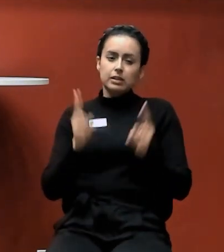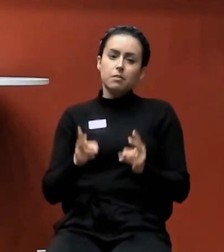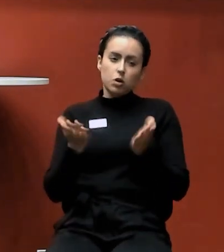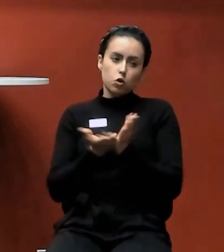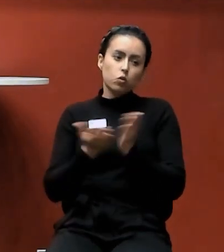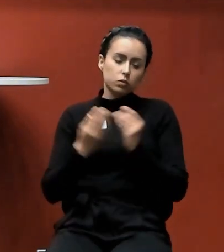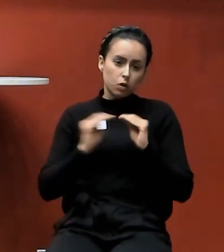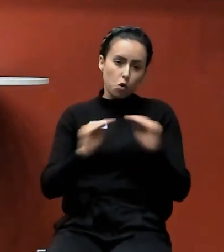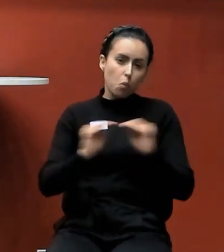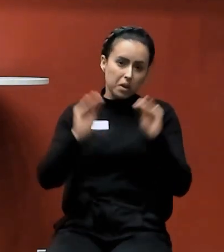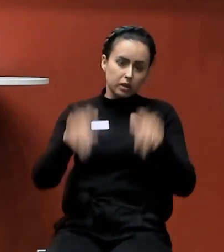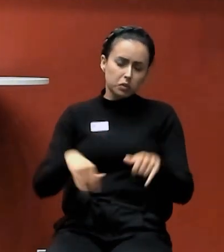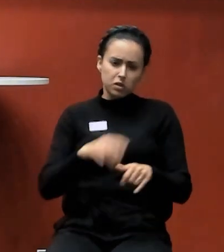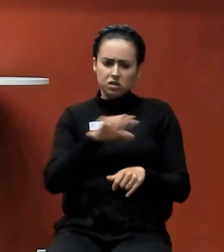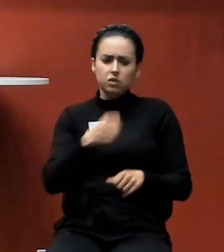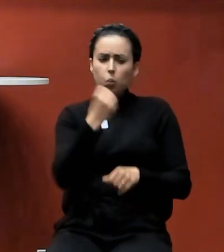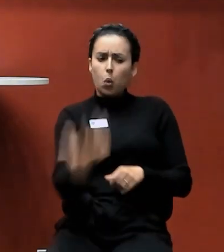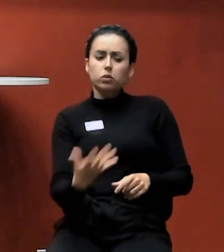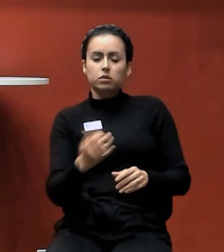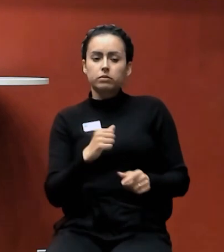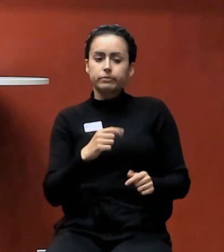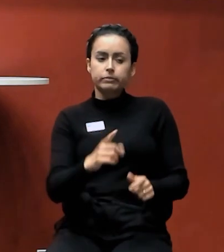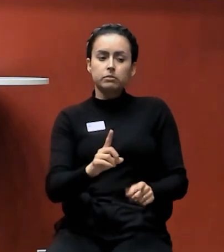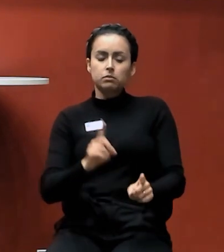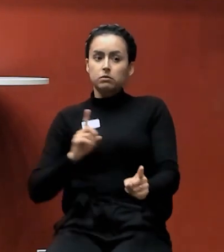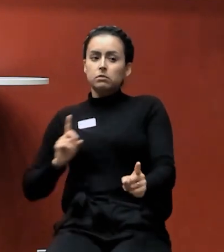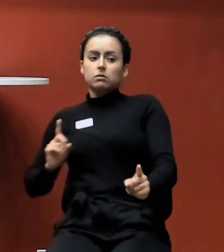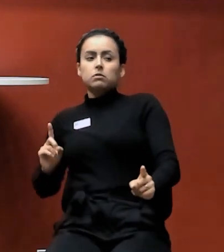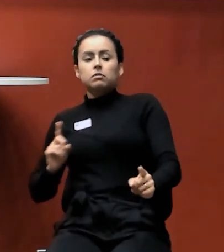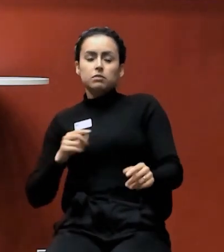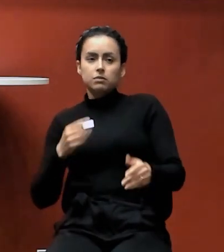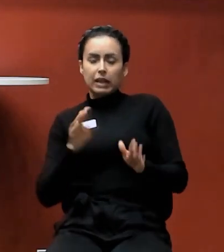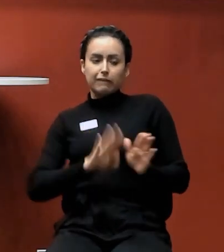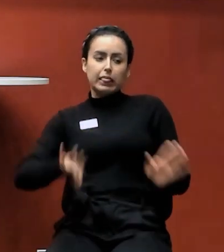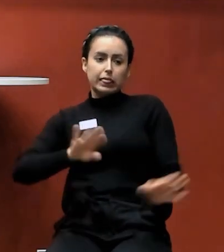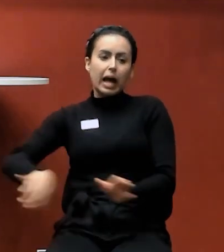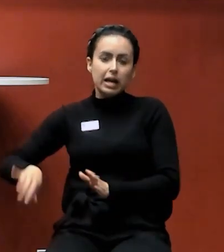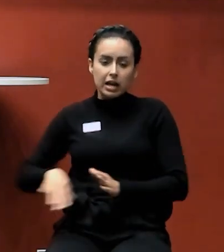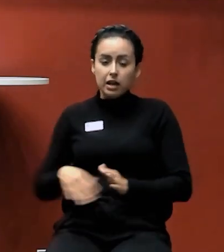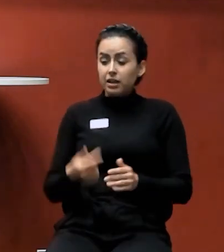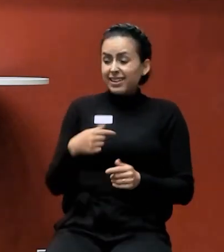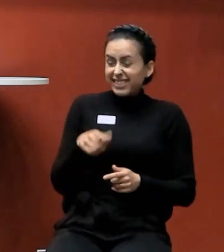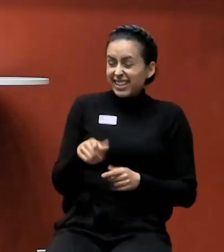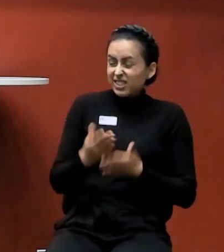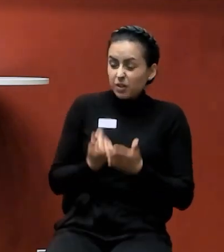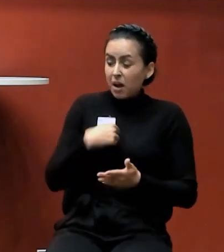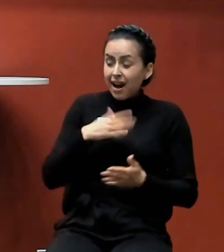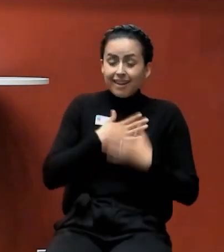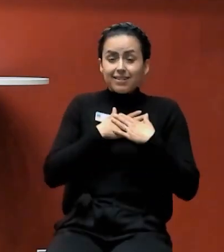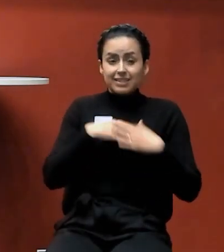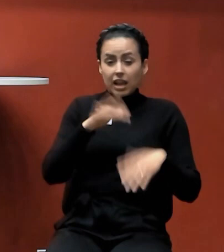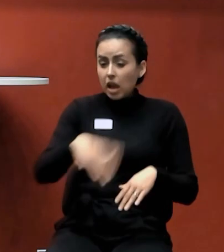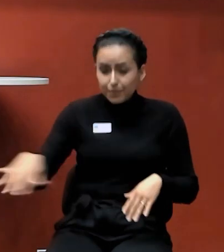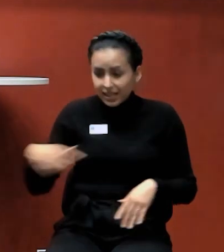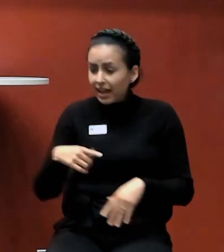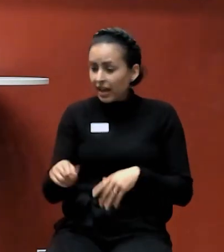away of everything we don't want to know. That's why I love kids. That's why I love children. They are so curious. They ask anything. They don't